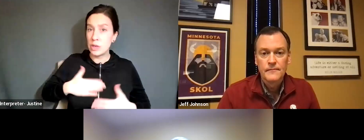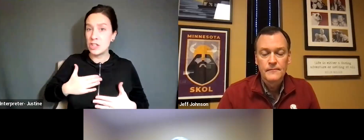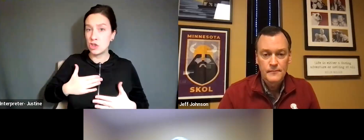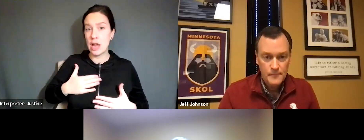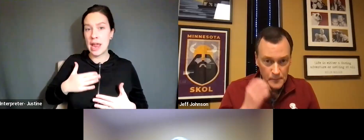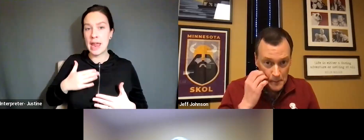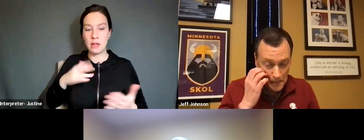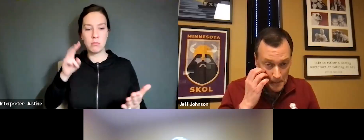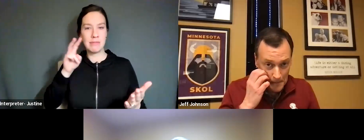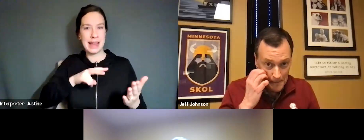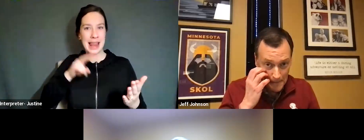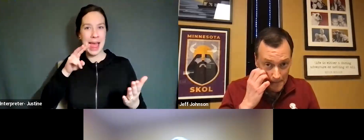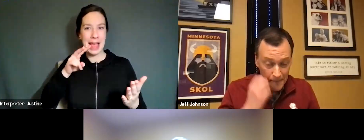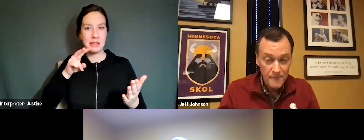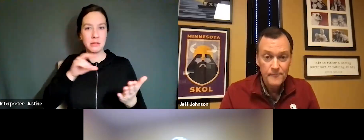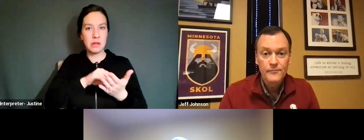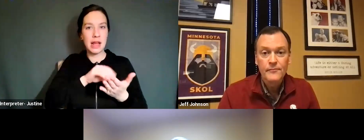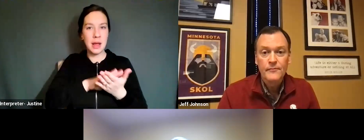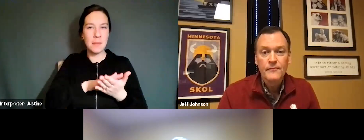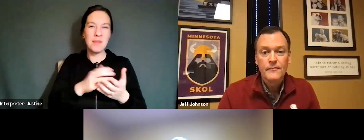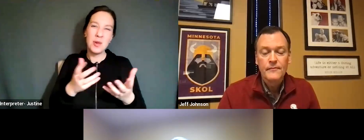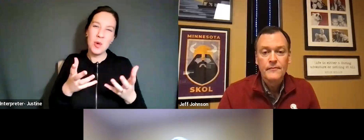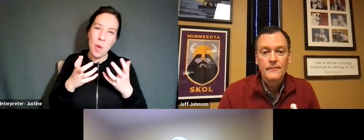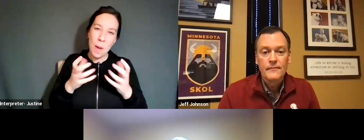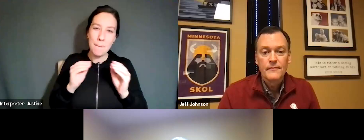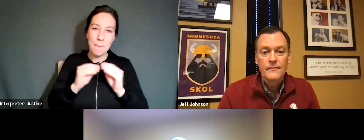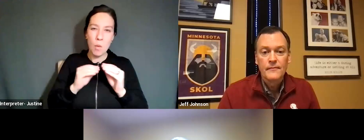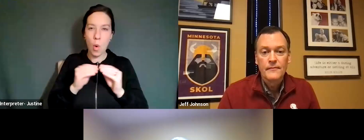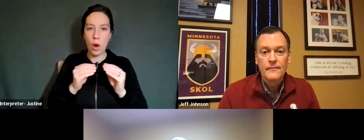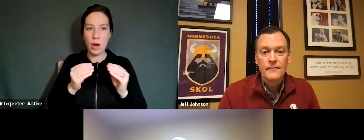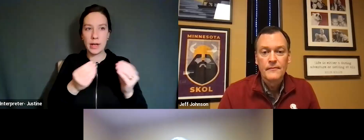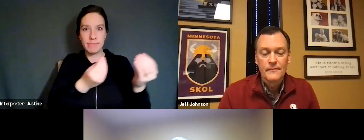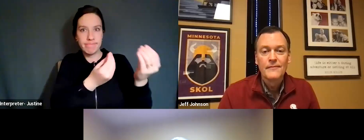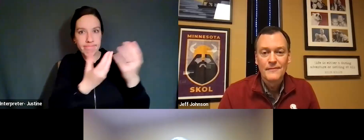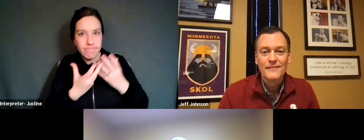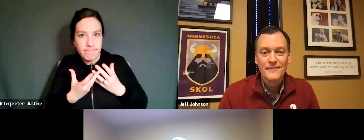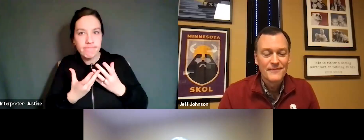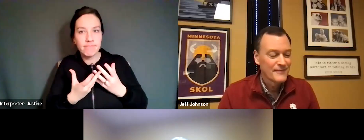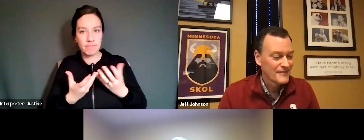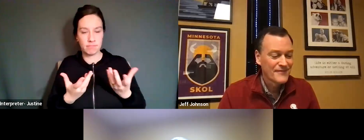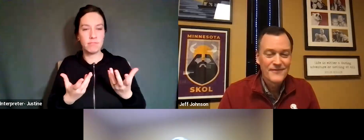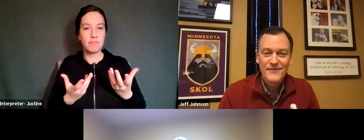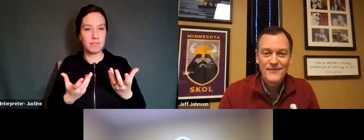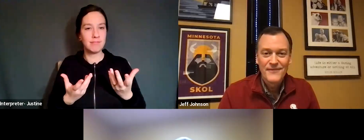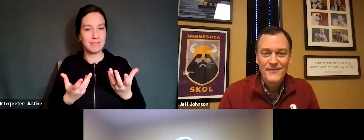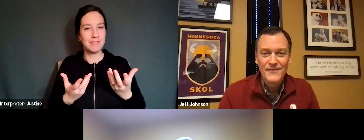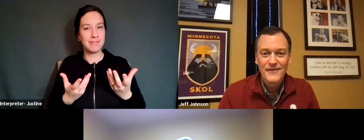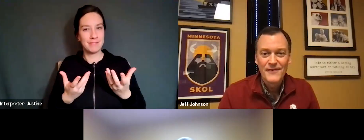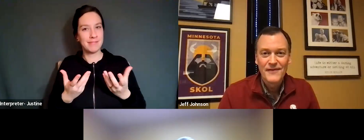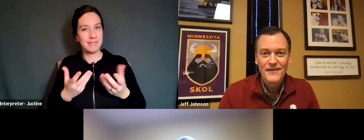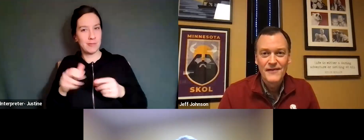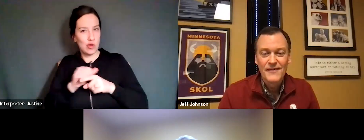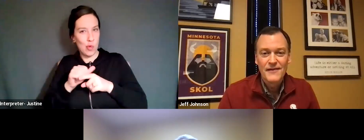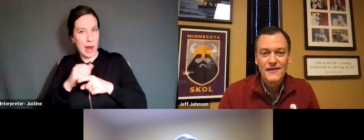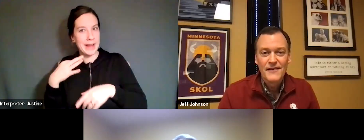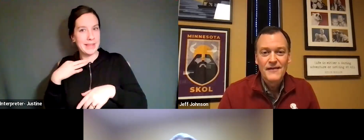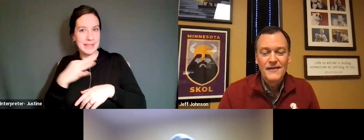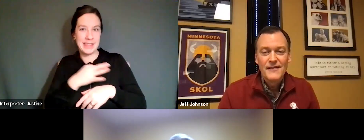nice to have a point of contact rather than working with the training staff, who we know are extremely busy.